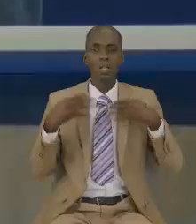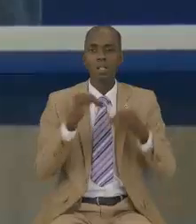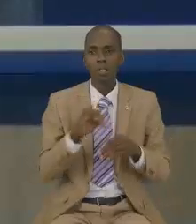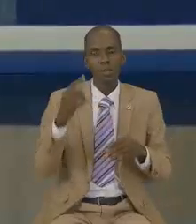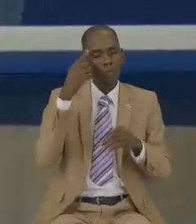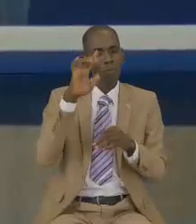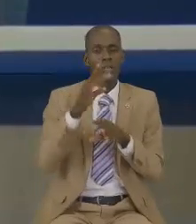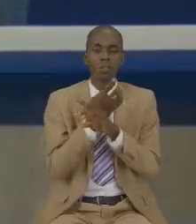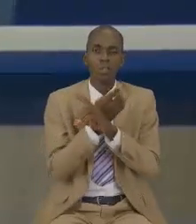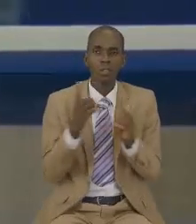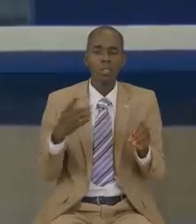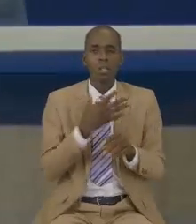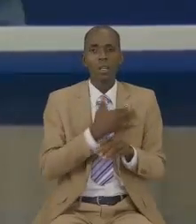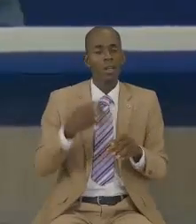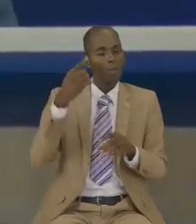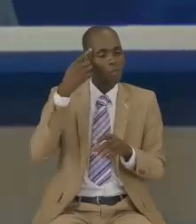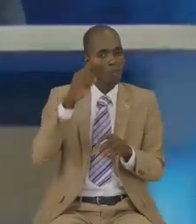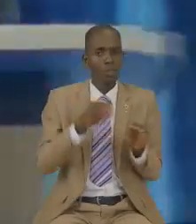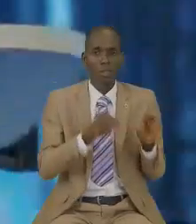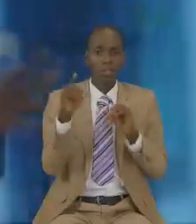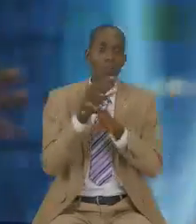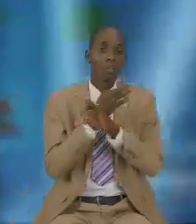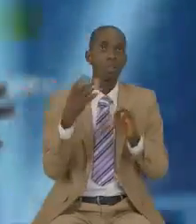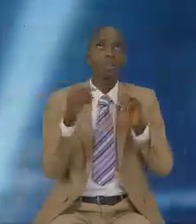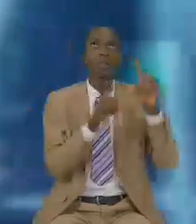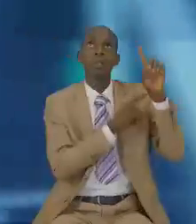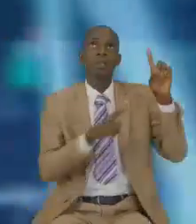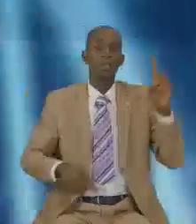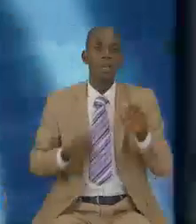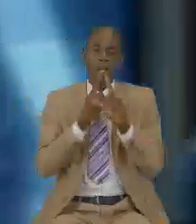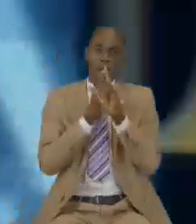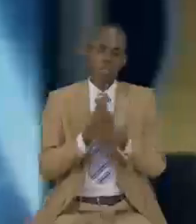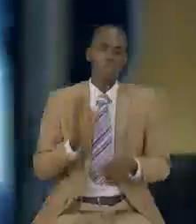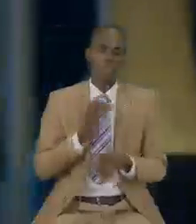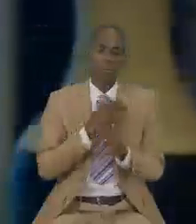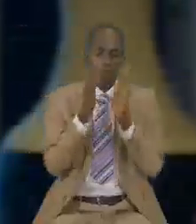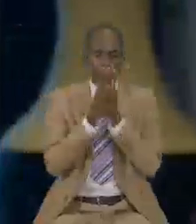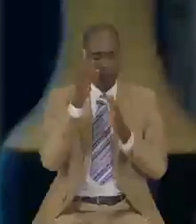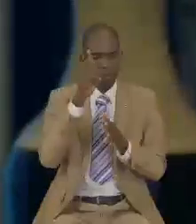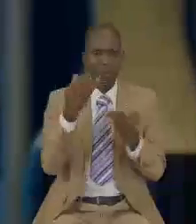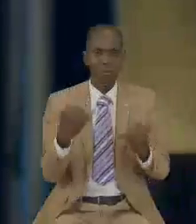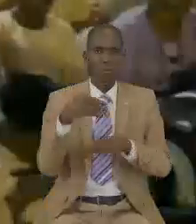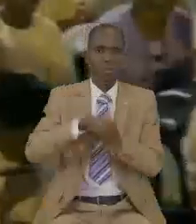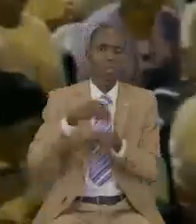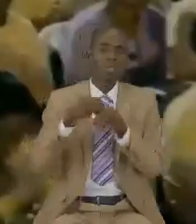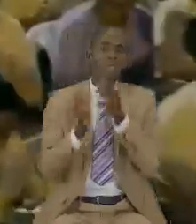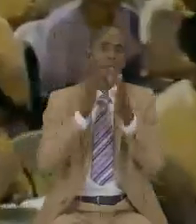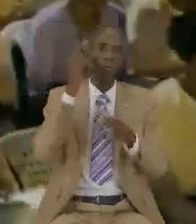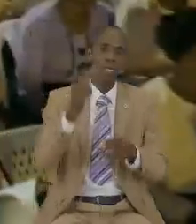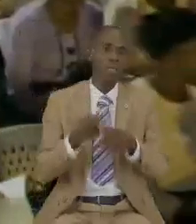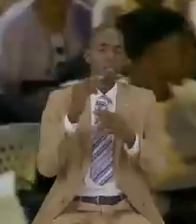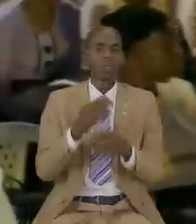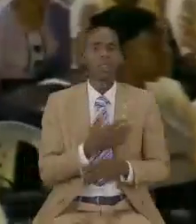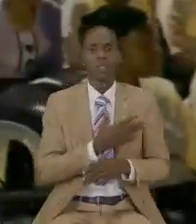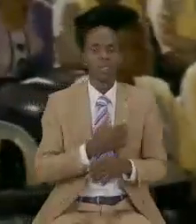your deliverance, and for setting you free, the Lord answered our prayer for you tonight in Jesus' name. And